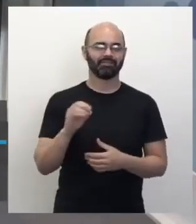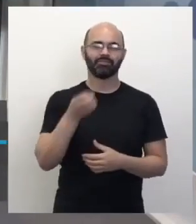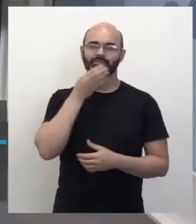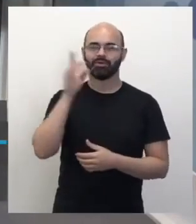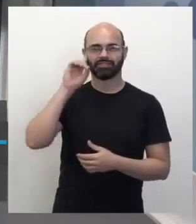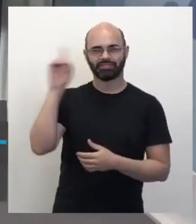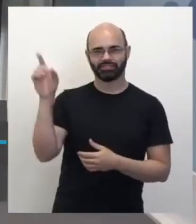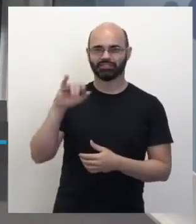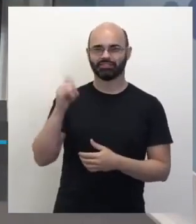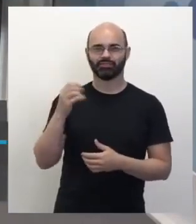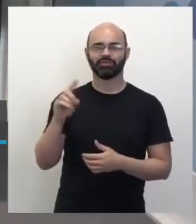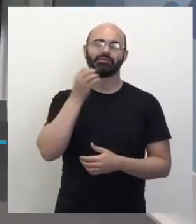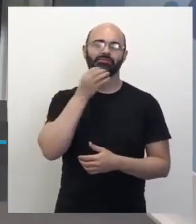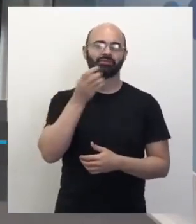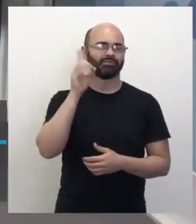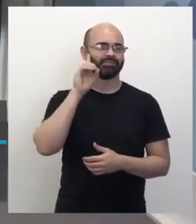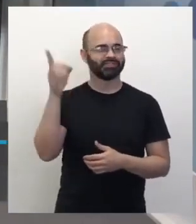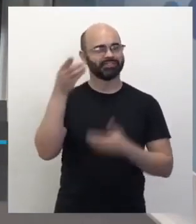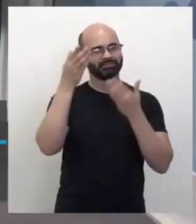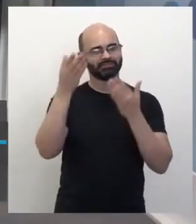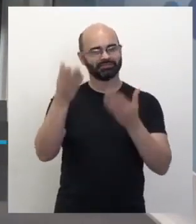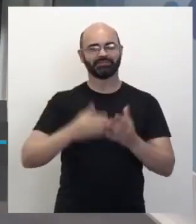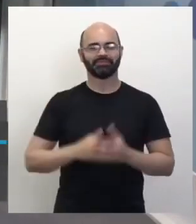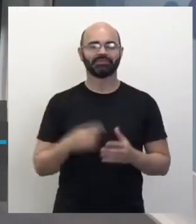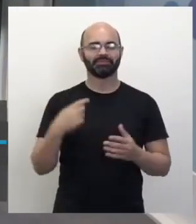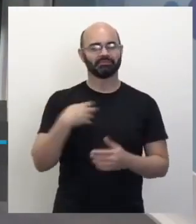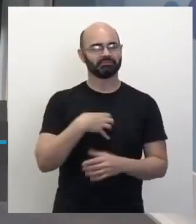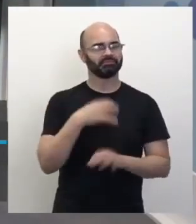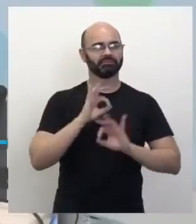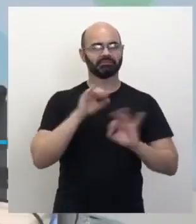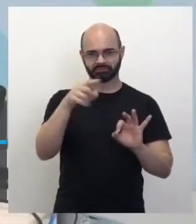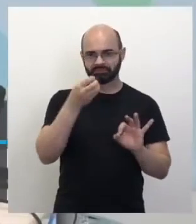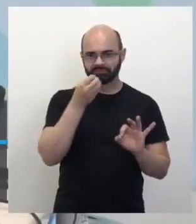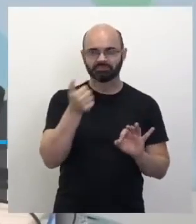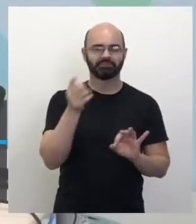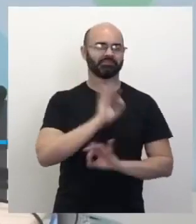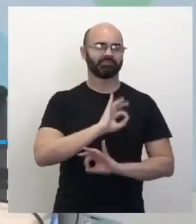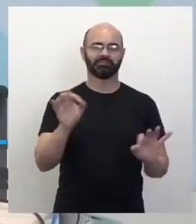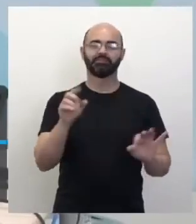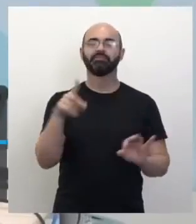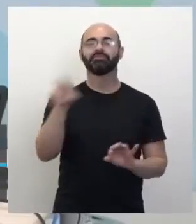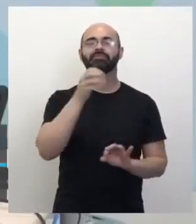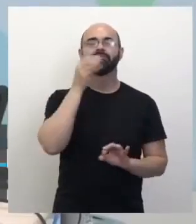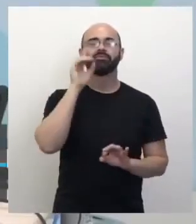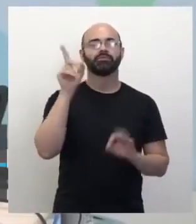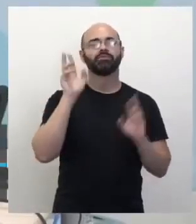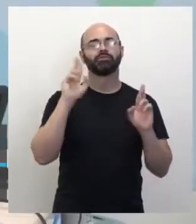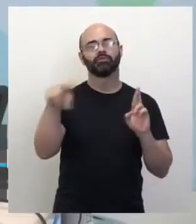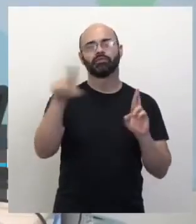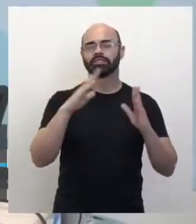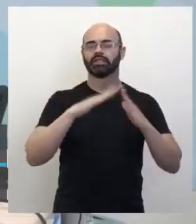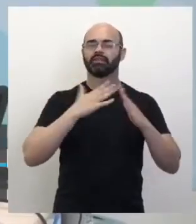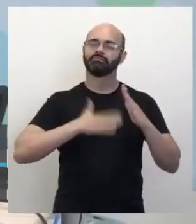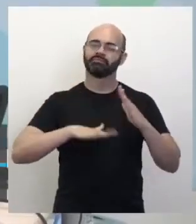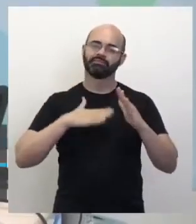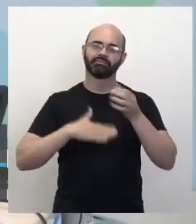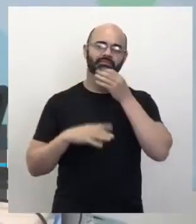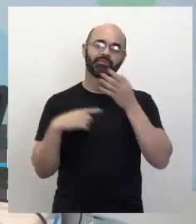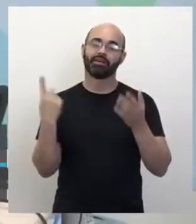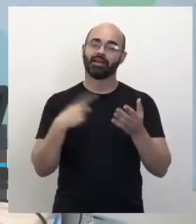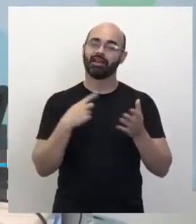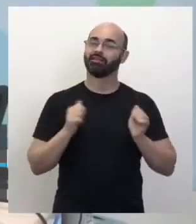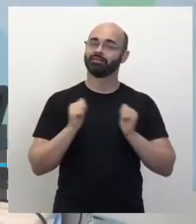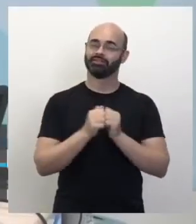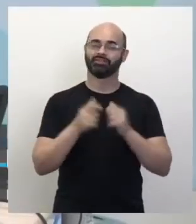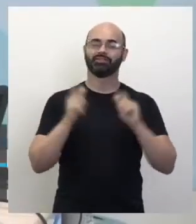Good morning, Ed. Everything okay? I'm okay, and you? I'm just great, thank you. Good morning, everybody. Hope you are fine at home. And let's have fun together in